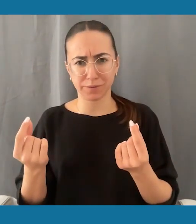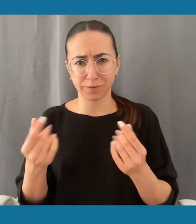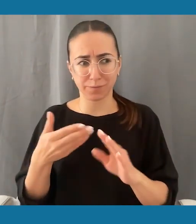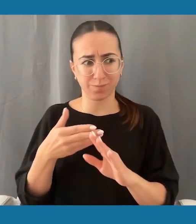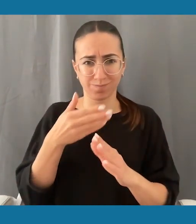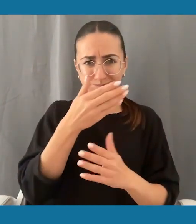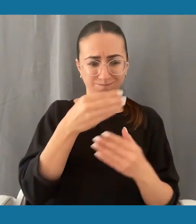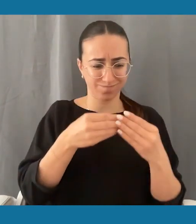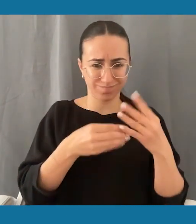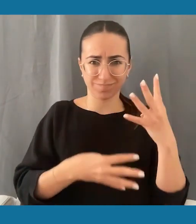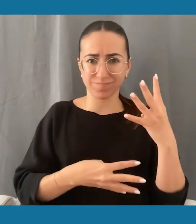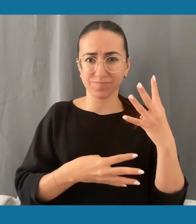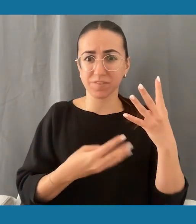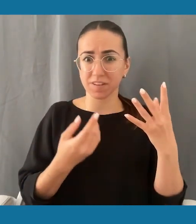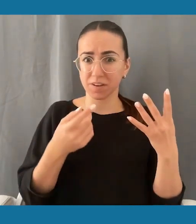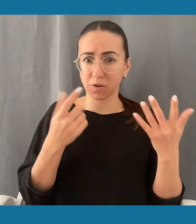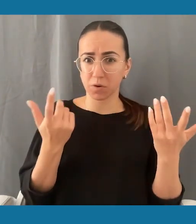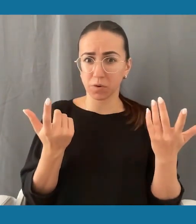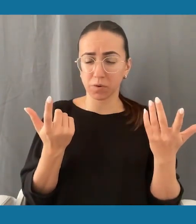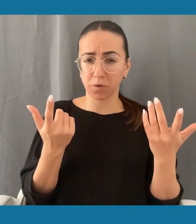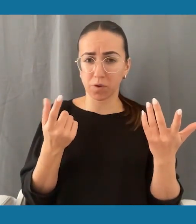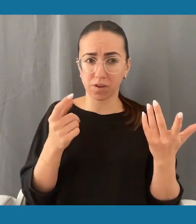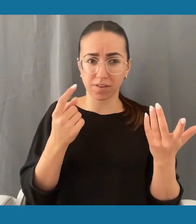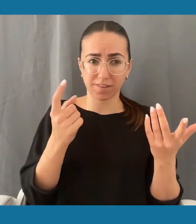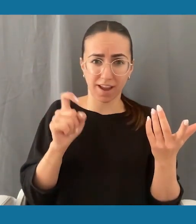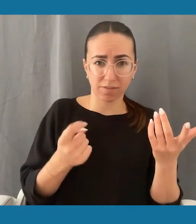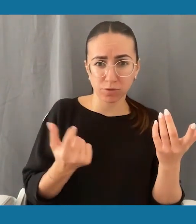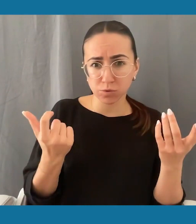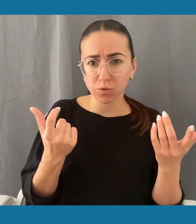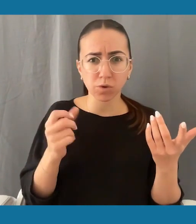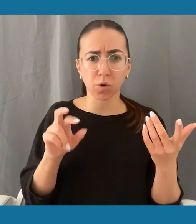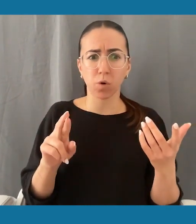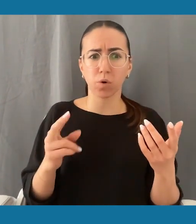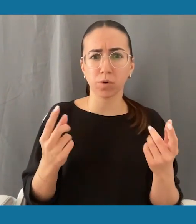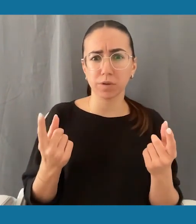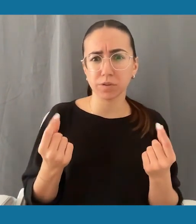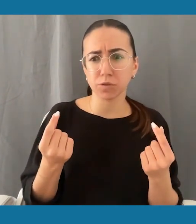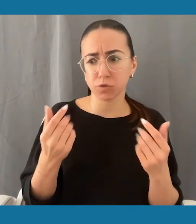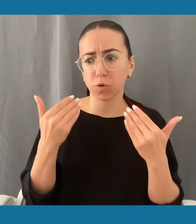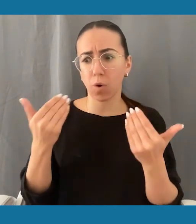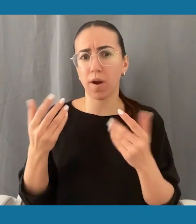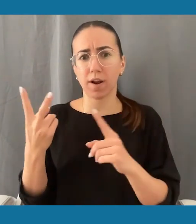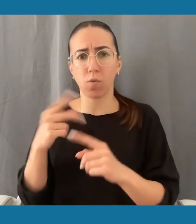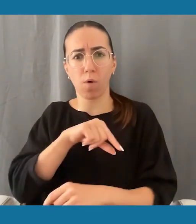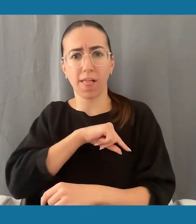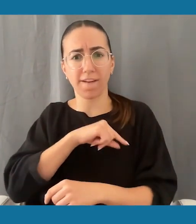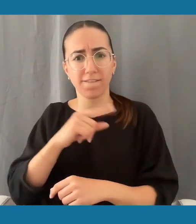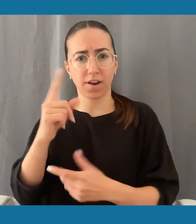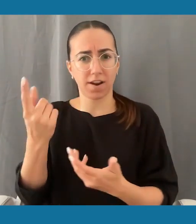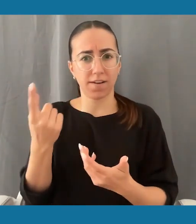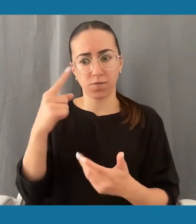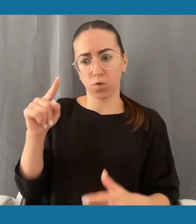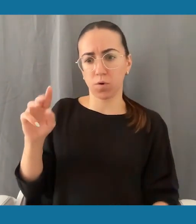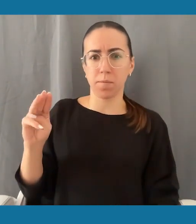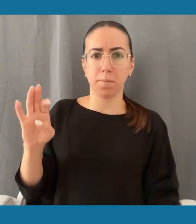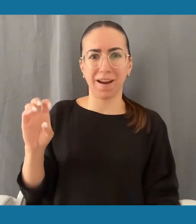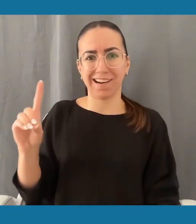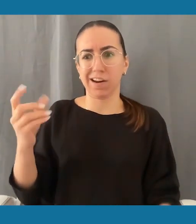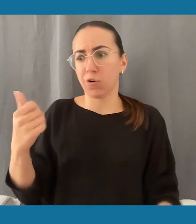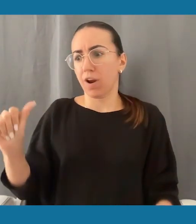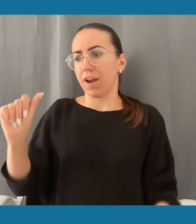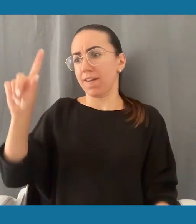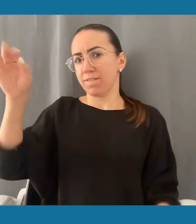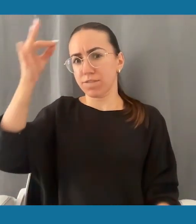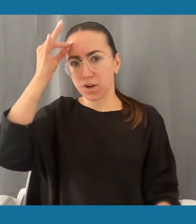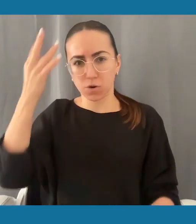assets, or must they spend them down before they can qualify for government benefits such as SSI or Medicaid?